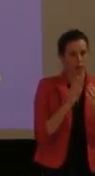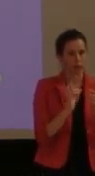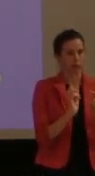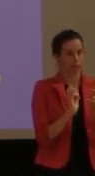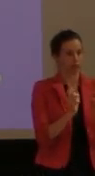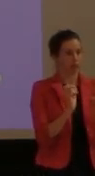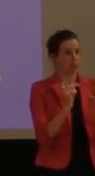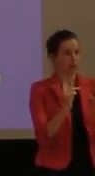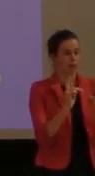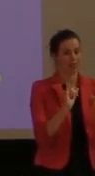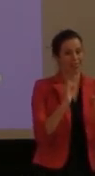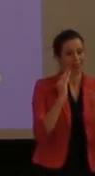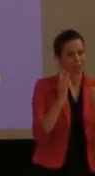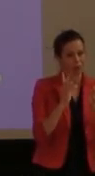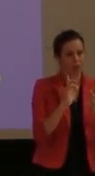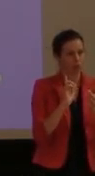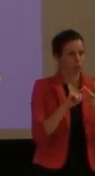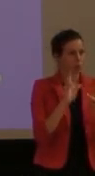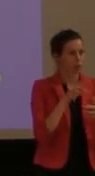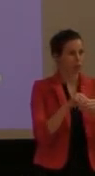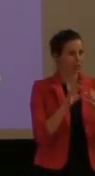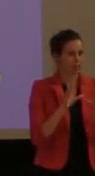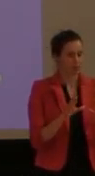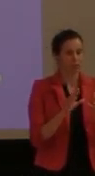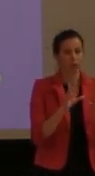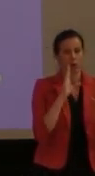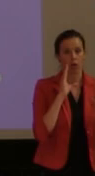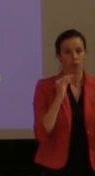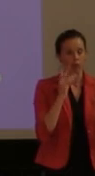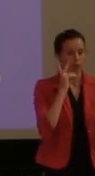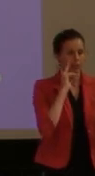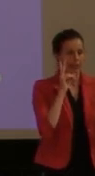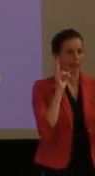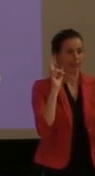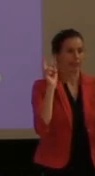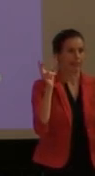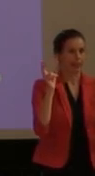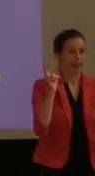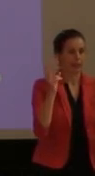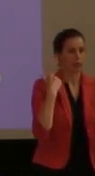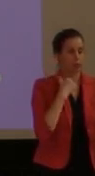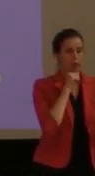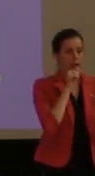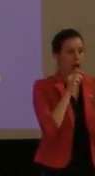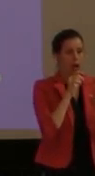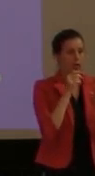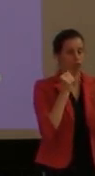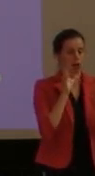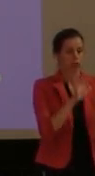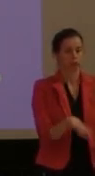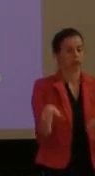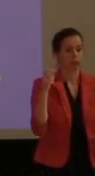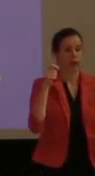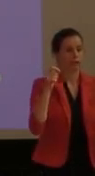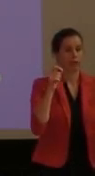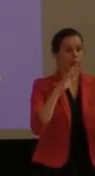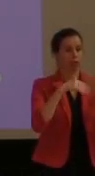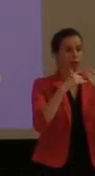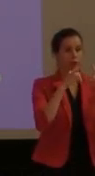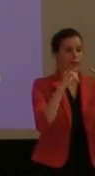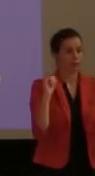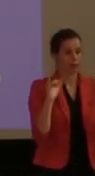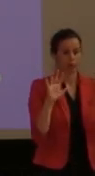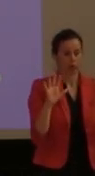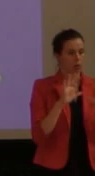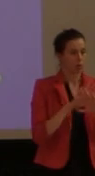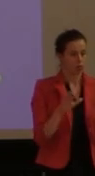around. As I hope you're hearing as a theme, the program is not tackling everything at once, but starting small